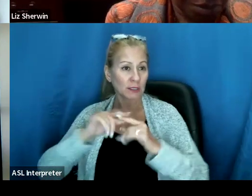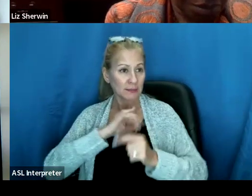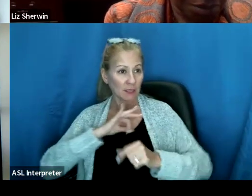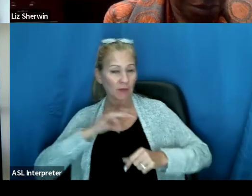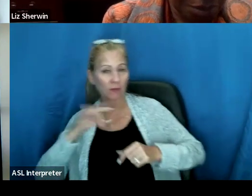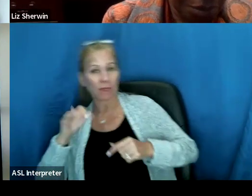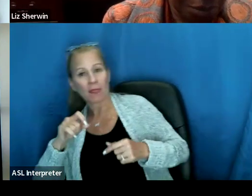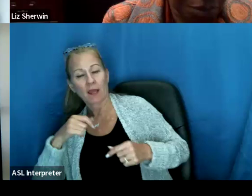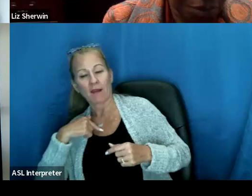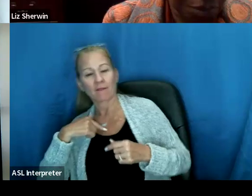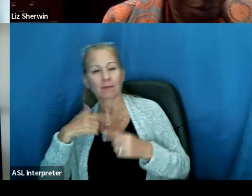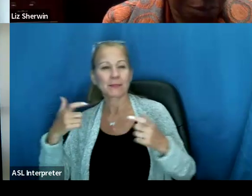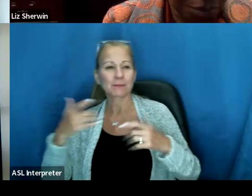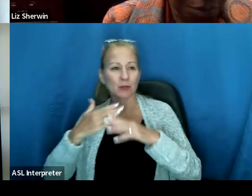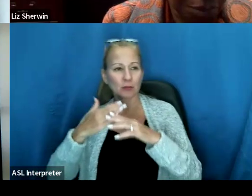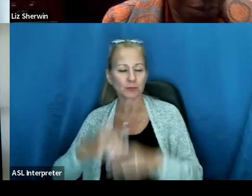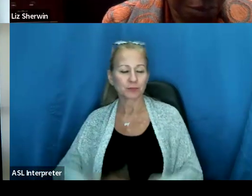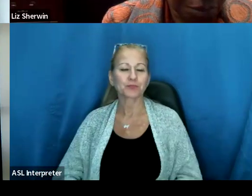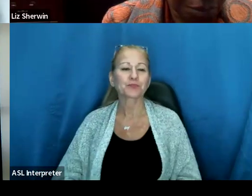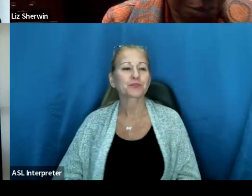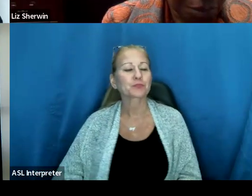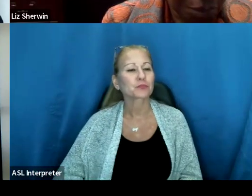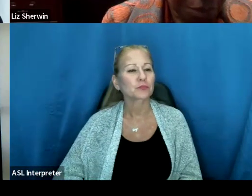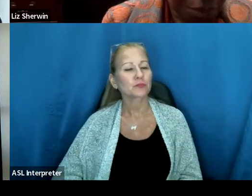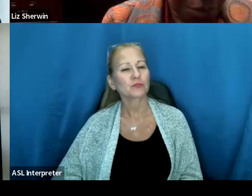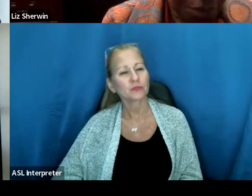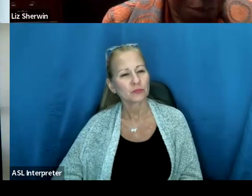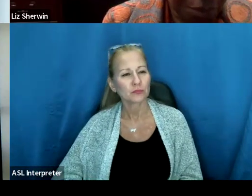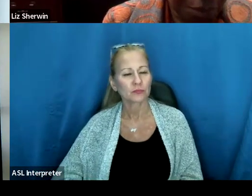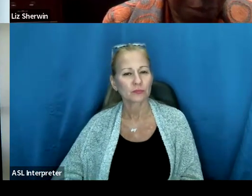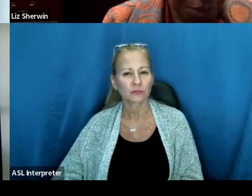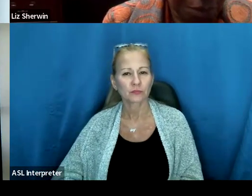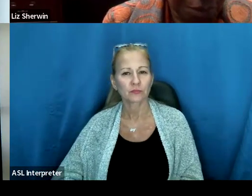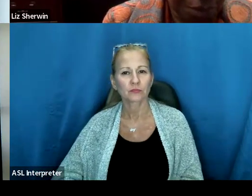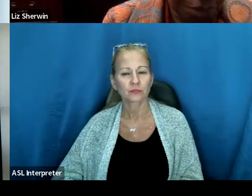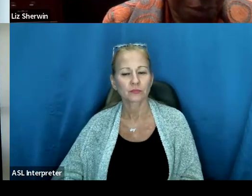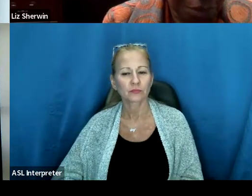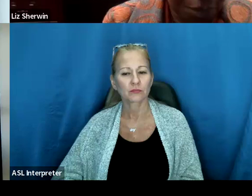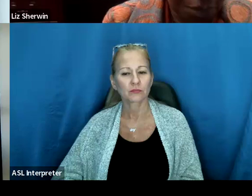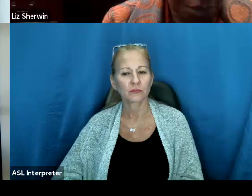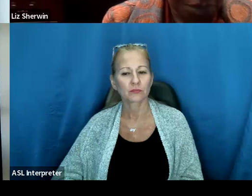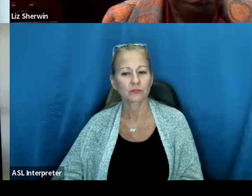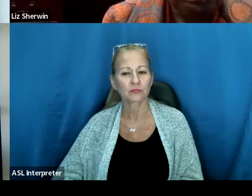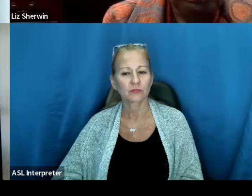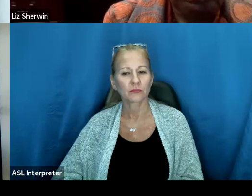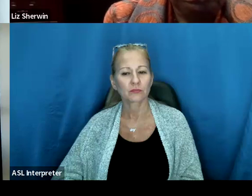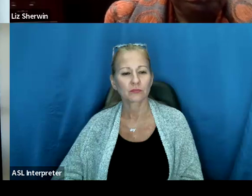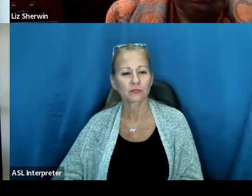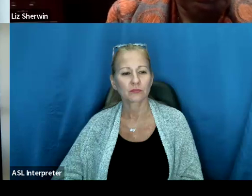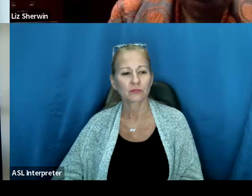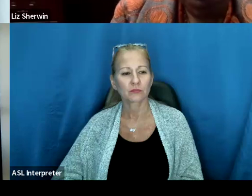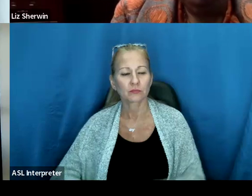have significant barriers? And Liz, I don't know if you want to read your response out loud, or if you want me